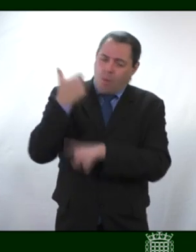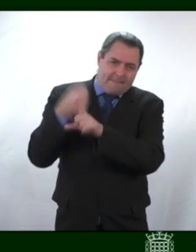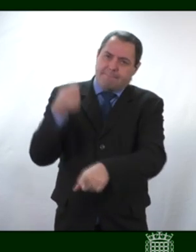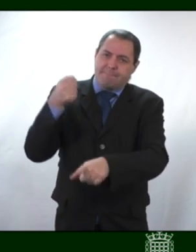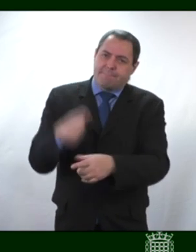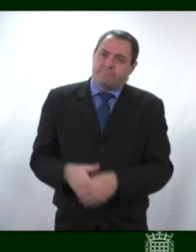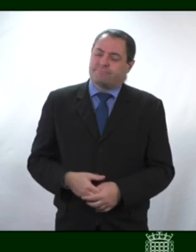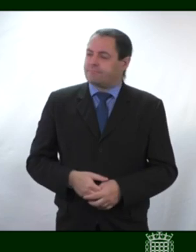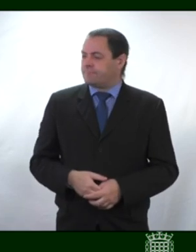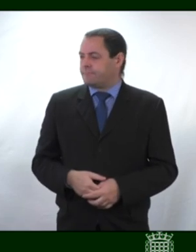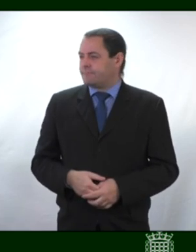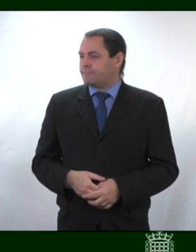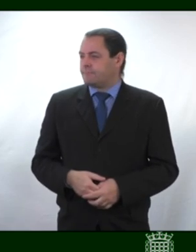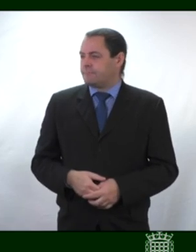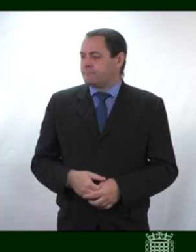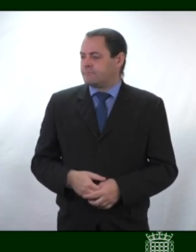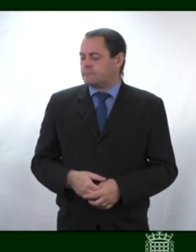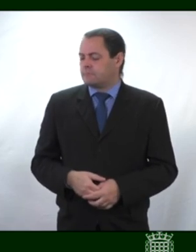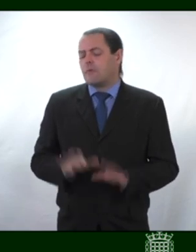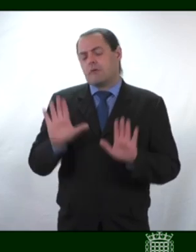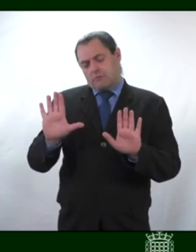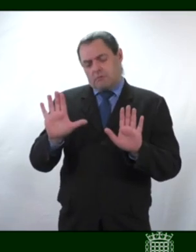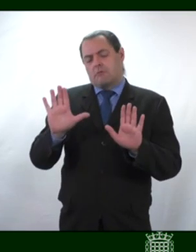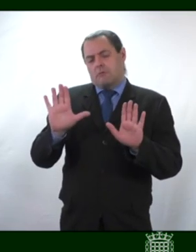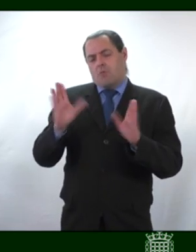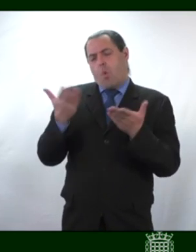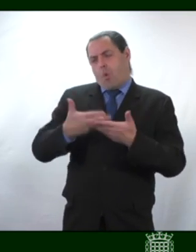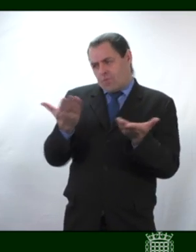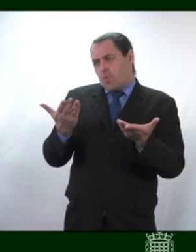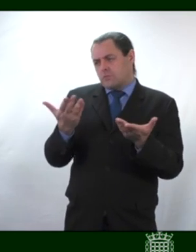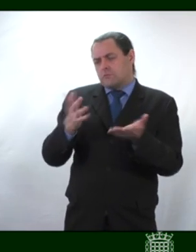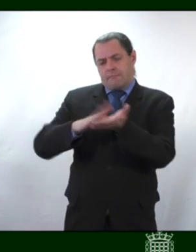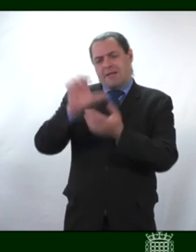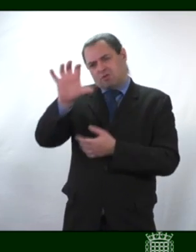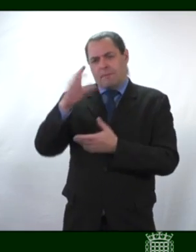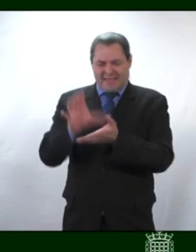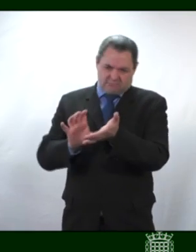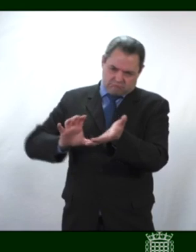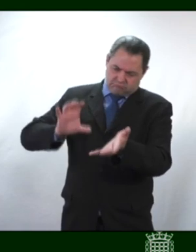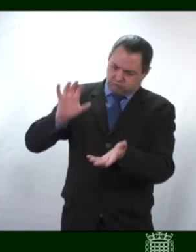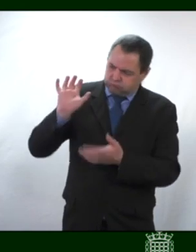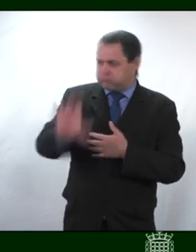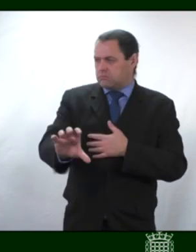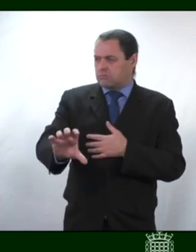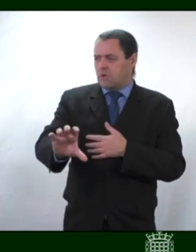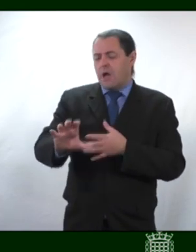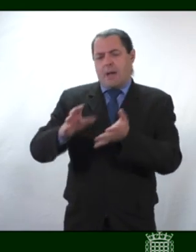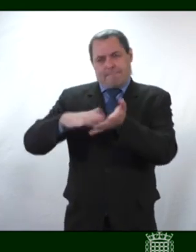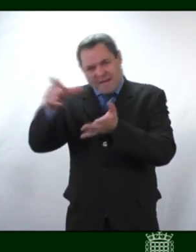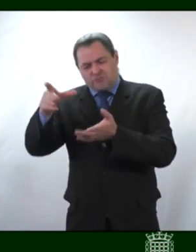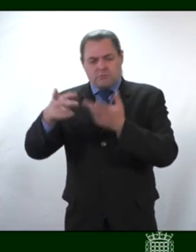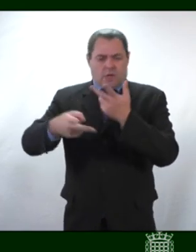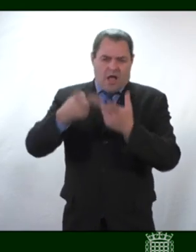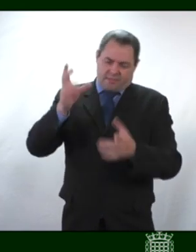we've put in substantially more funding to not just to Greater Manchester, but the UK government is putting substantial funding